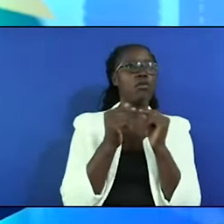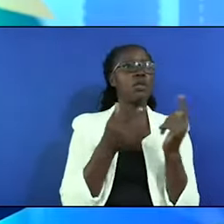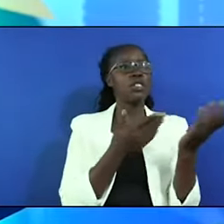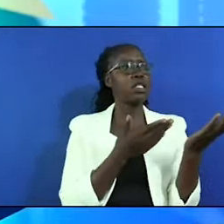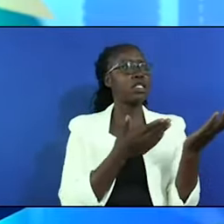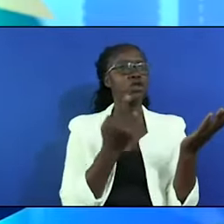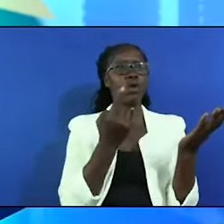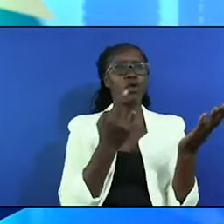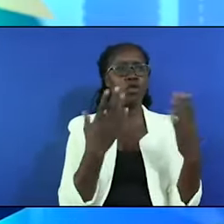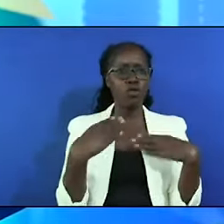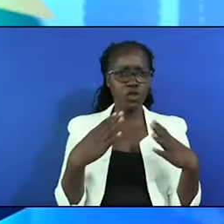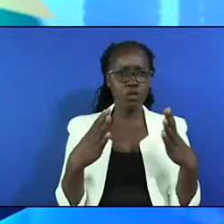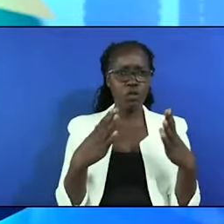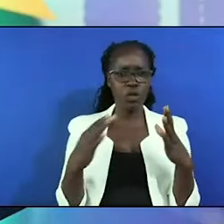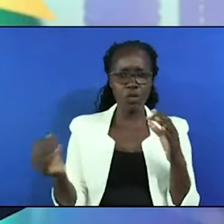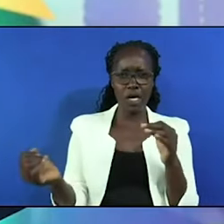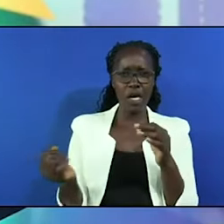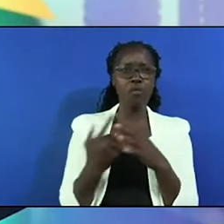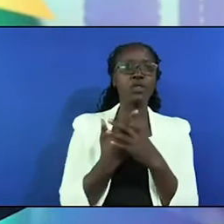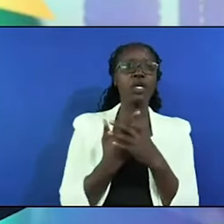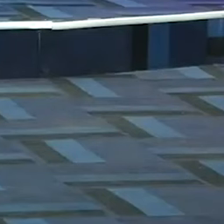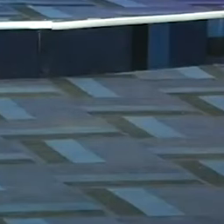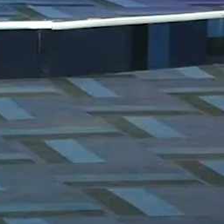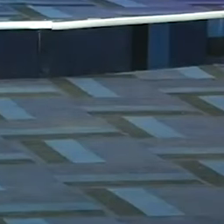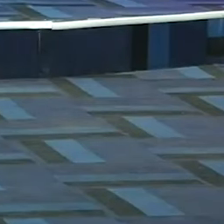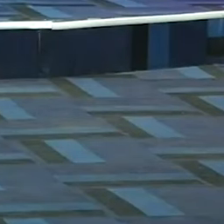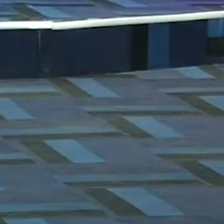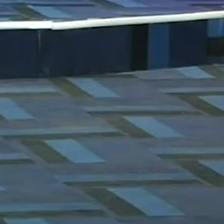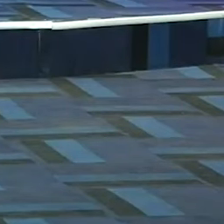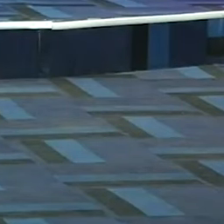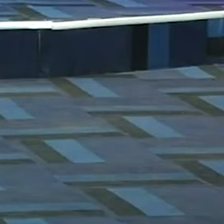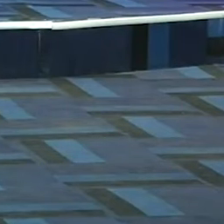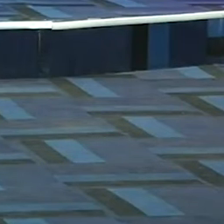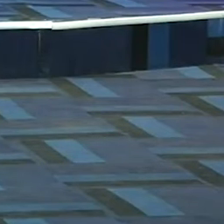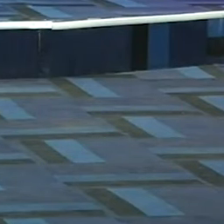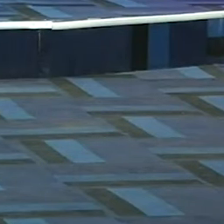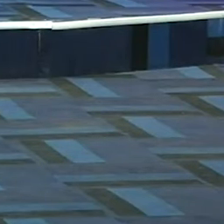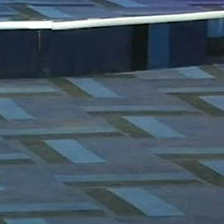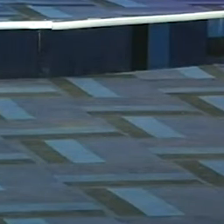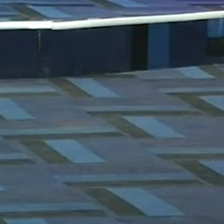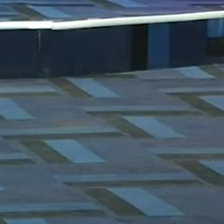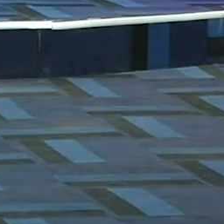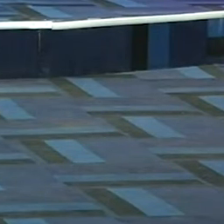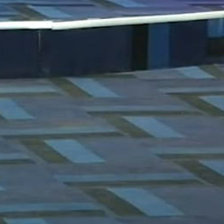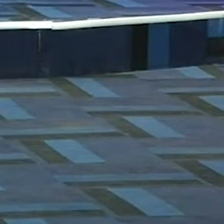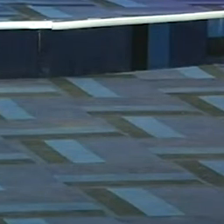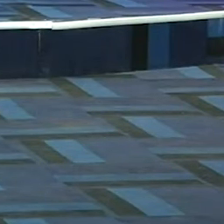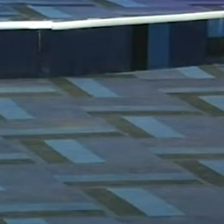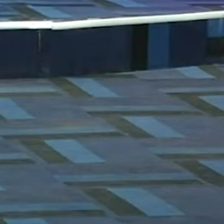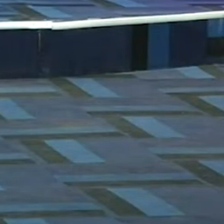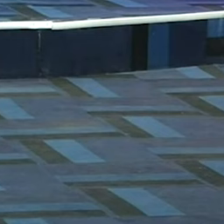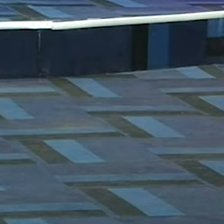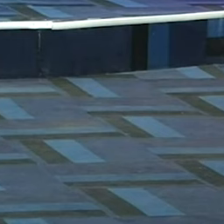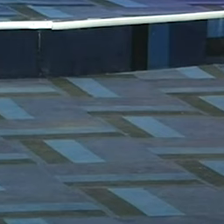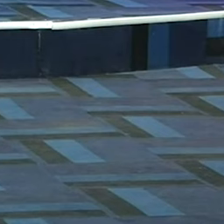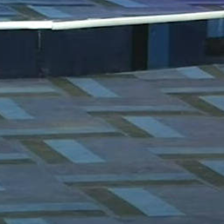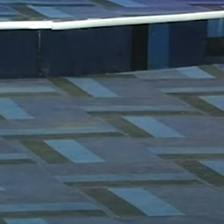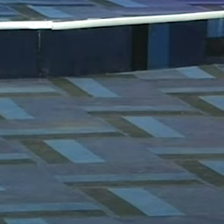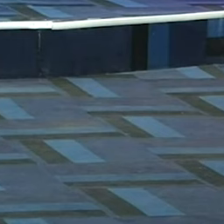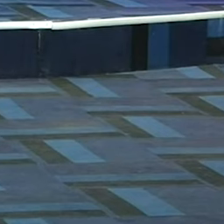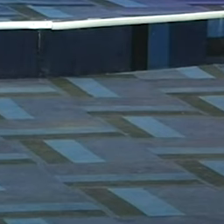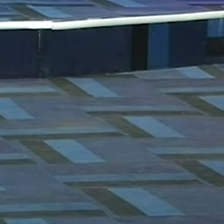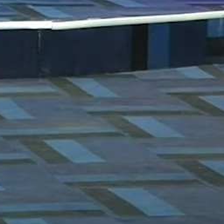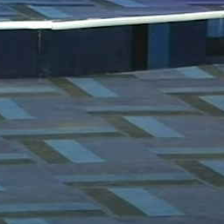one of those people that appear in that book. Because you remember, sir, when I was just a young